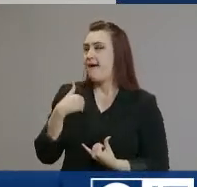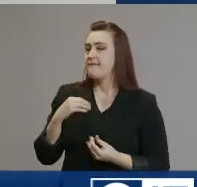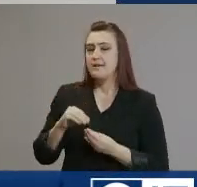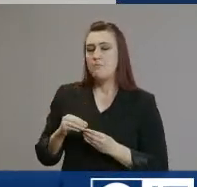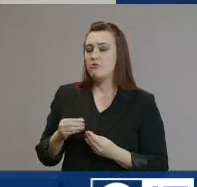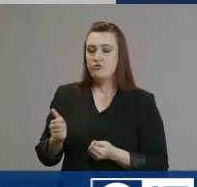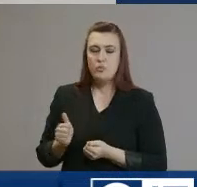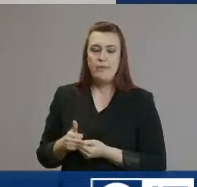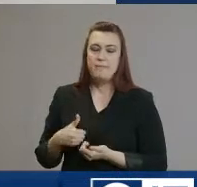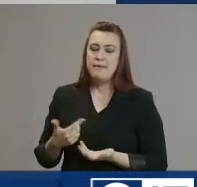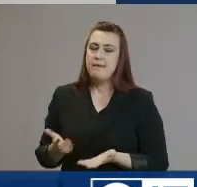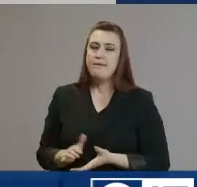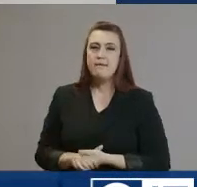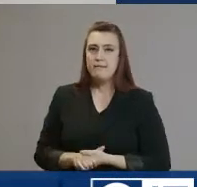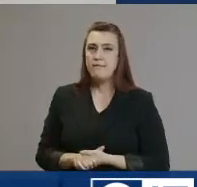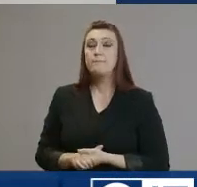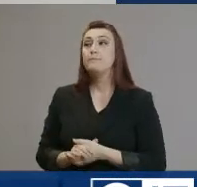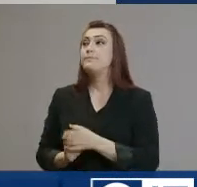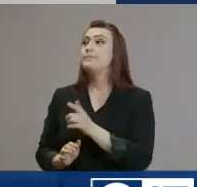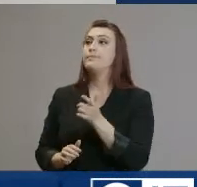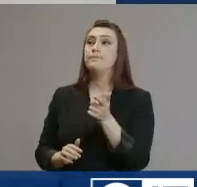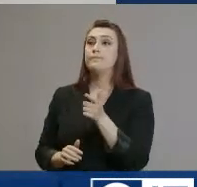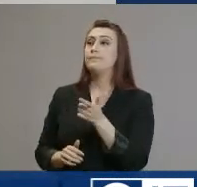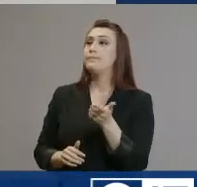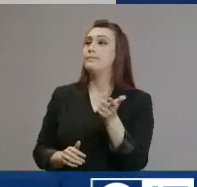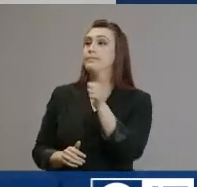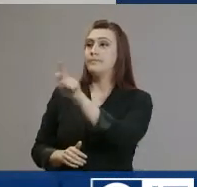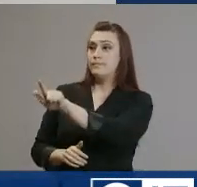Nicole, we'll go to you and then Howie.